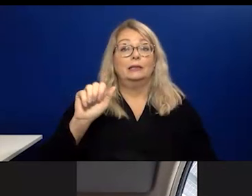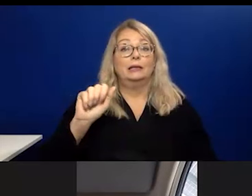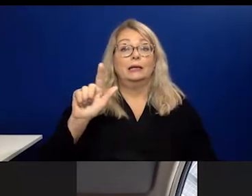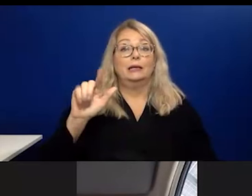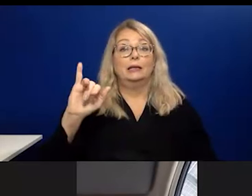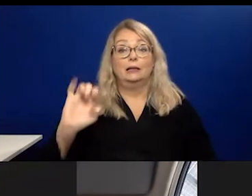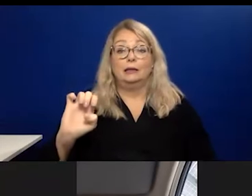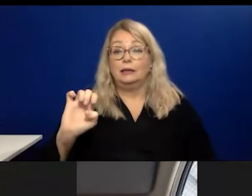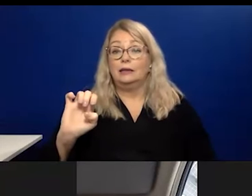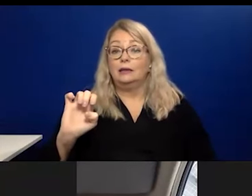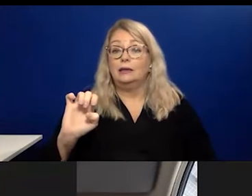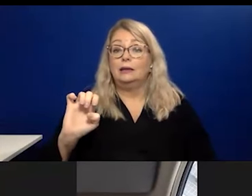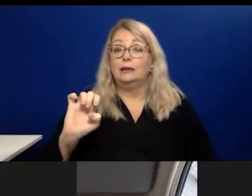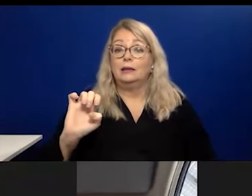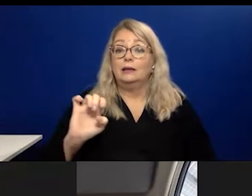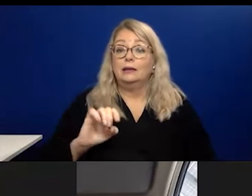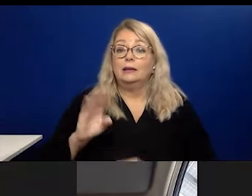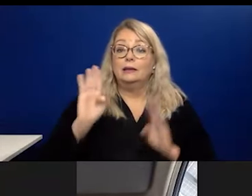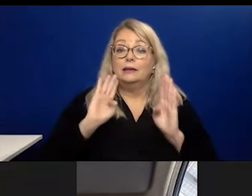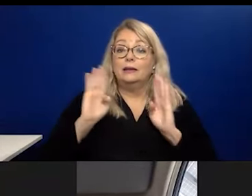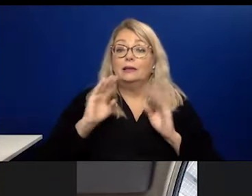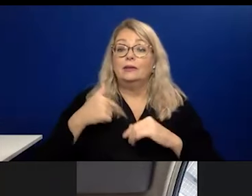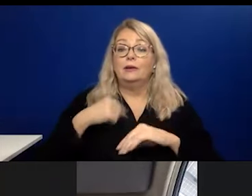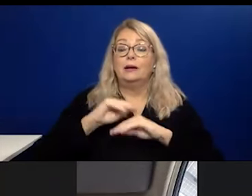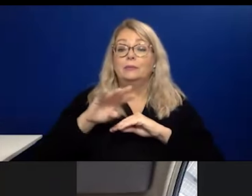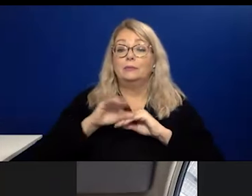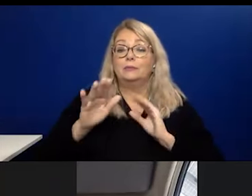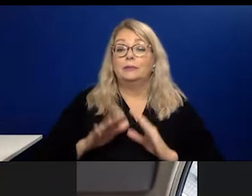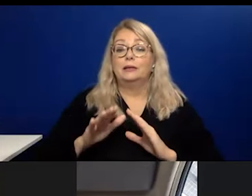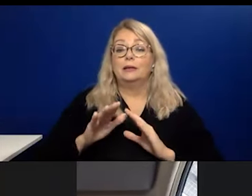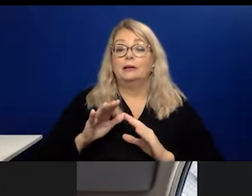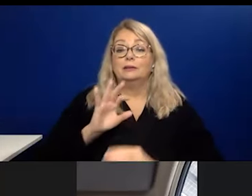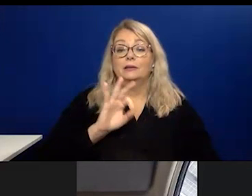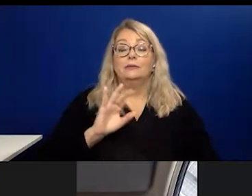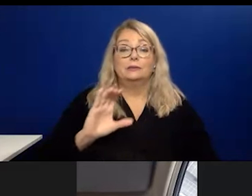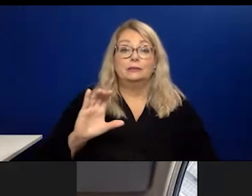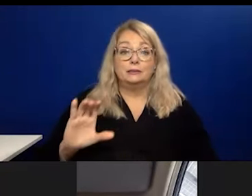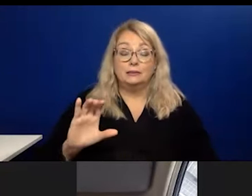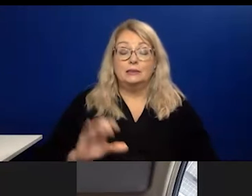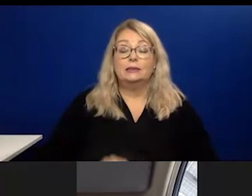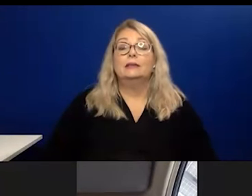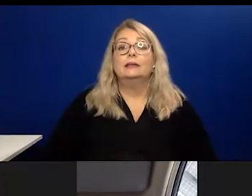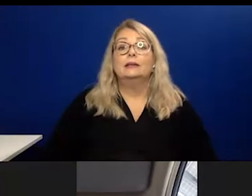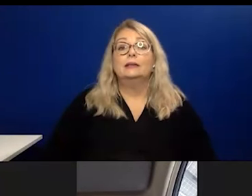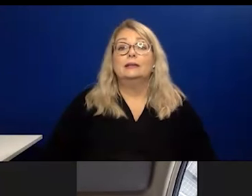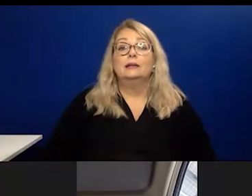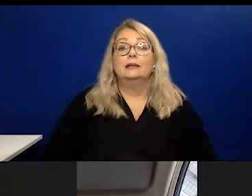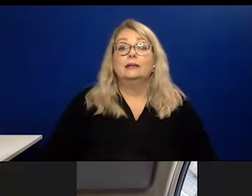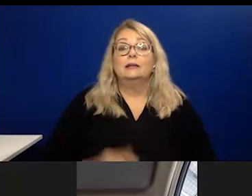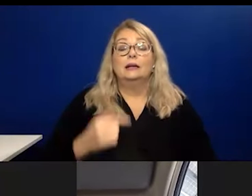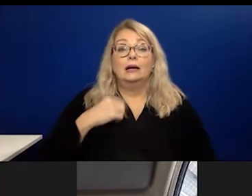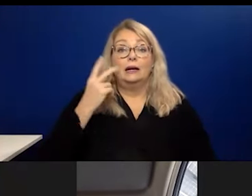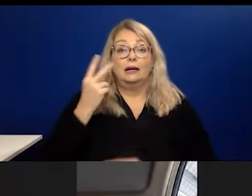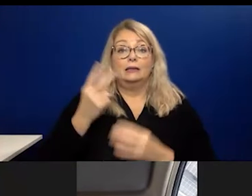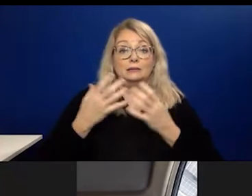Natalie? Hi, everyone. I'm a counselor at Fresno City College. I'm Natalie. I do see a lot of students who are in